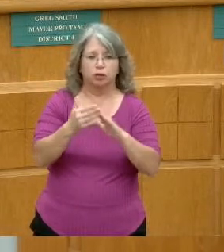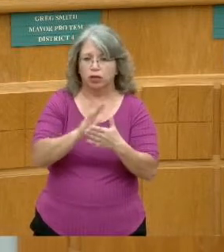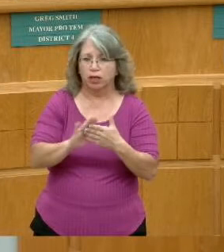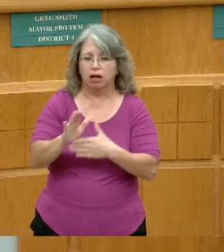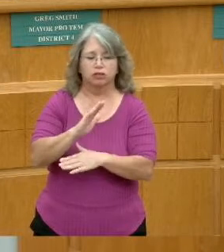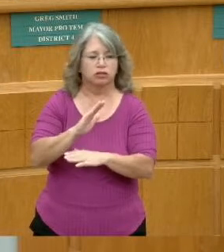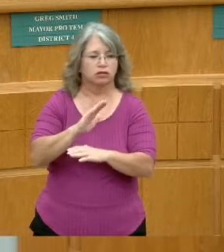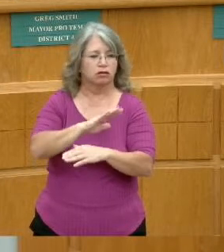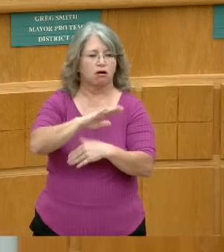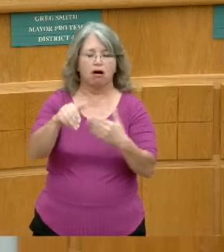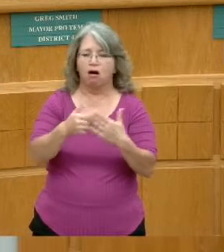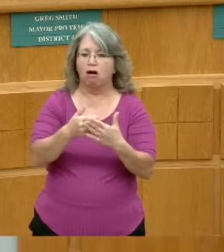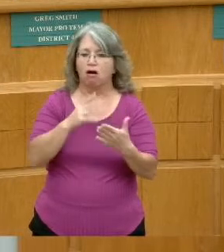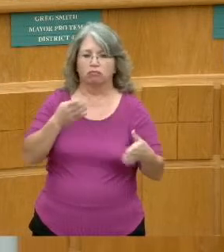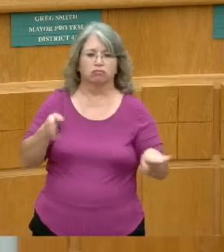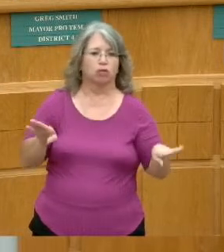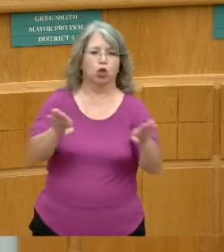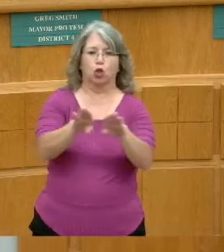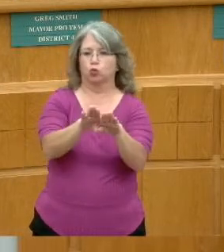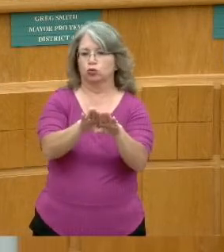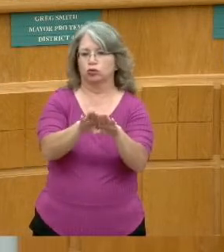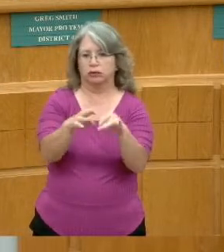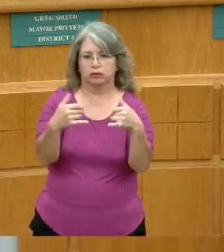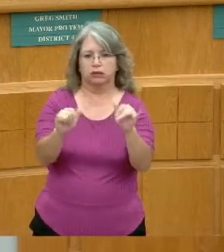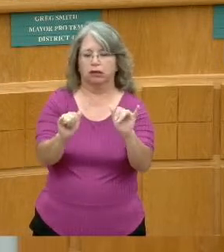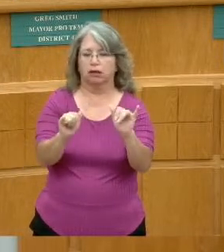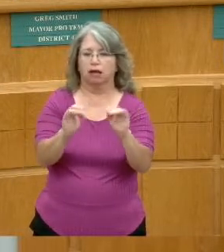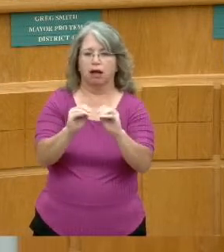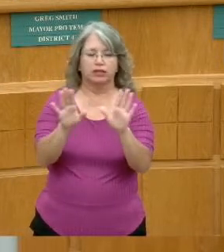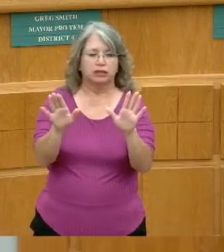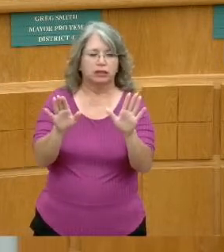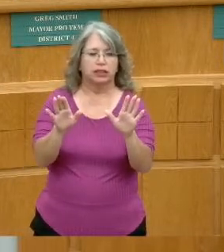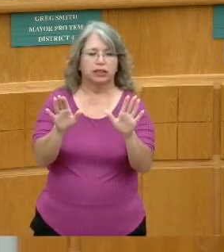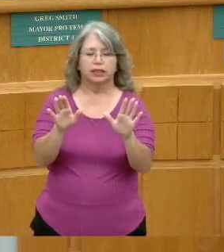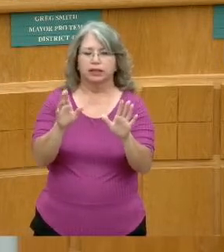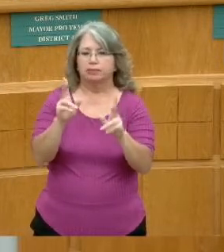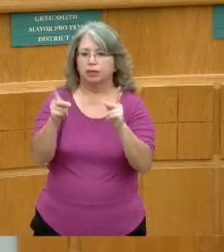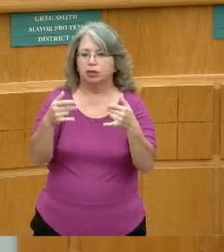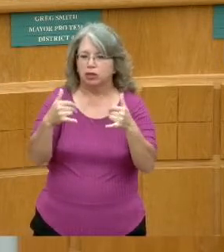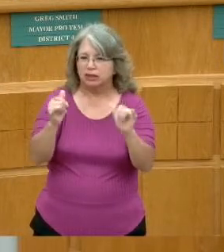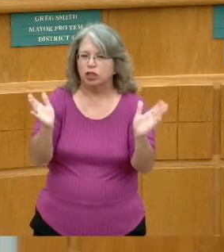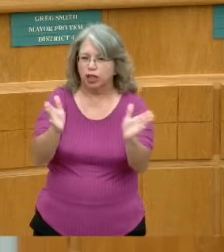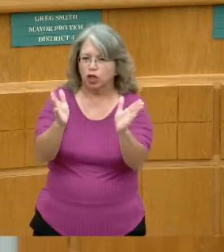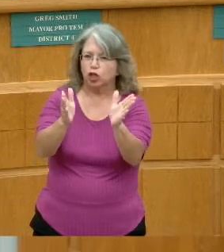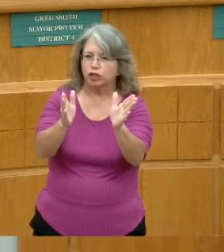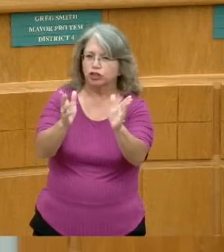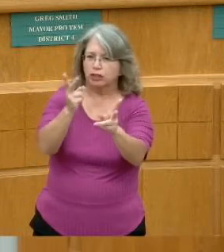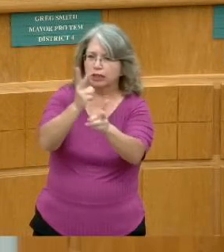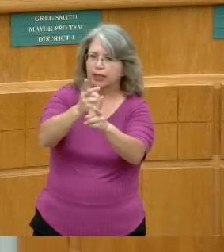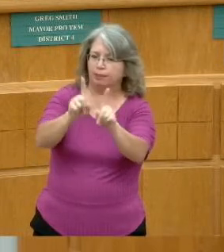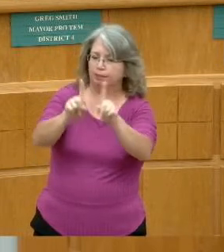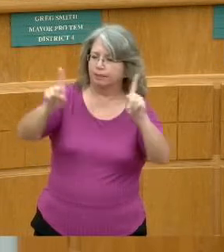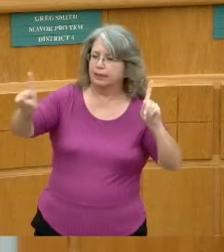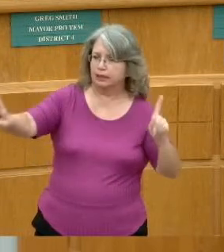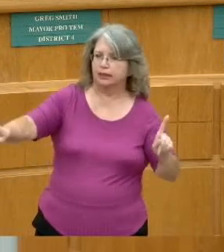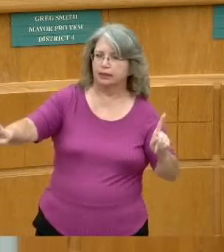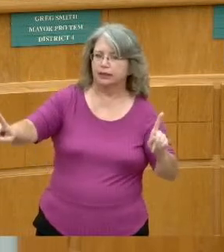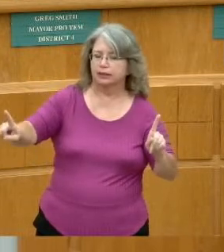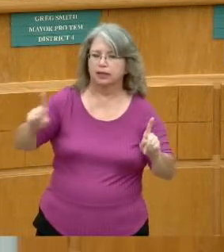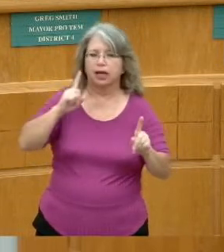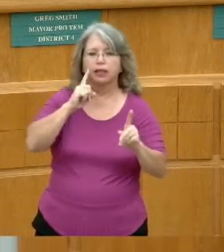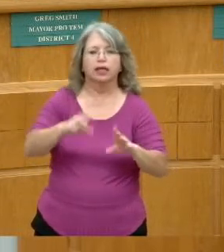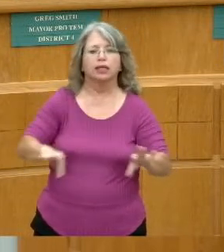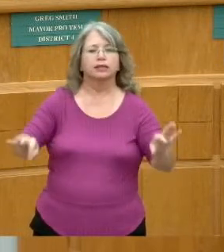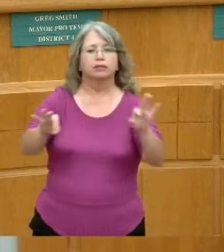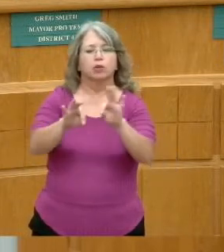now. The schools are closed. Obviously, everybody's encouraged to social distance. And I think it's important to point out that